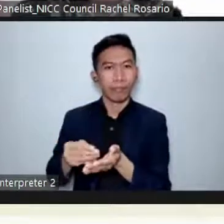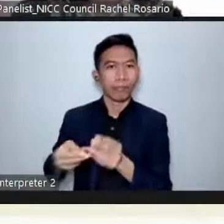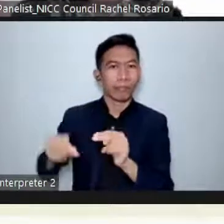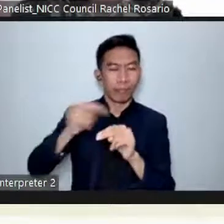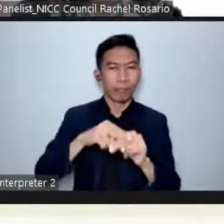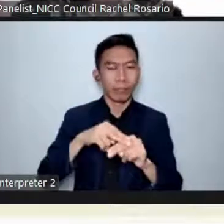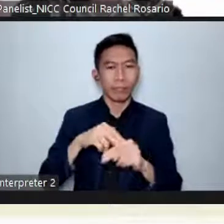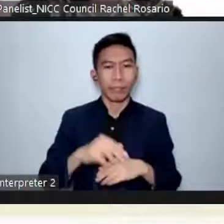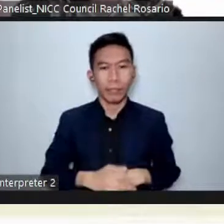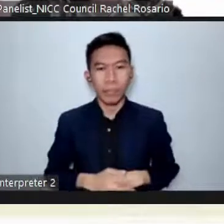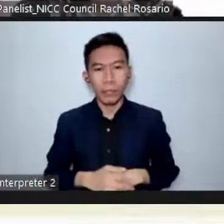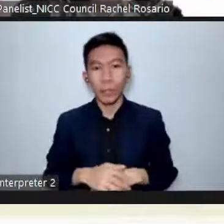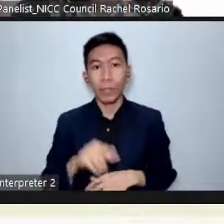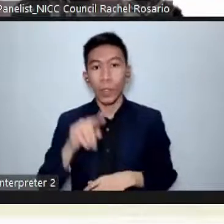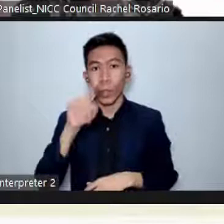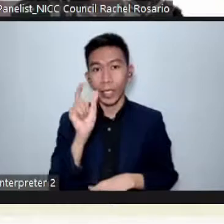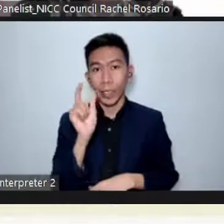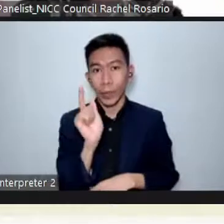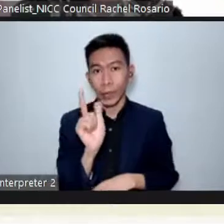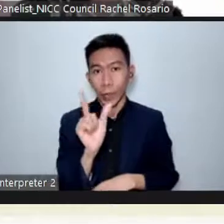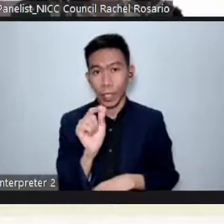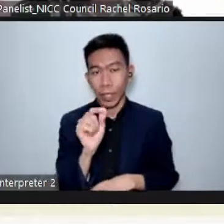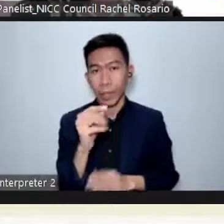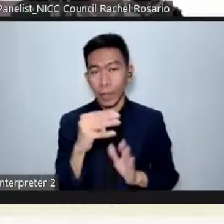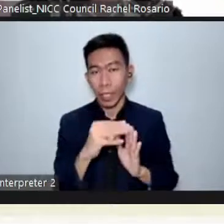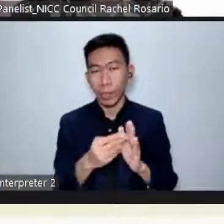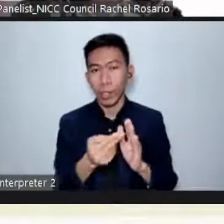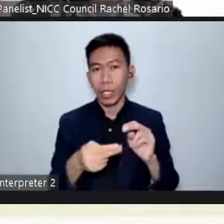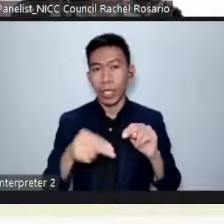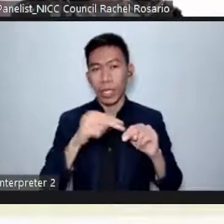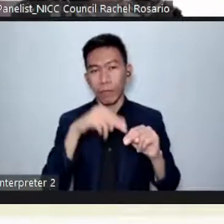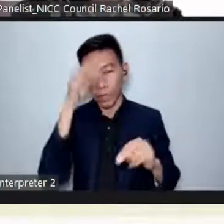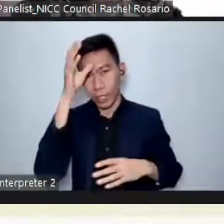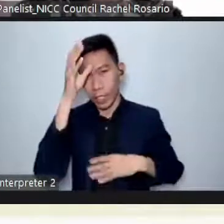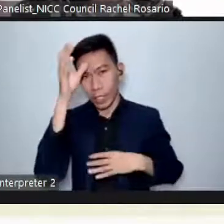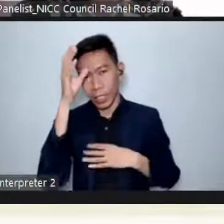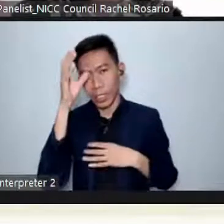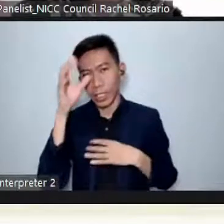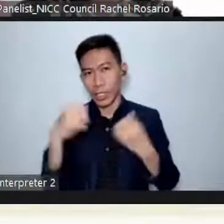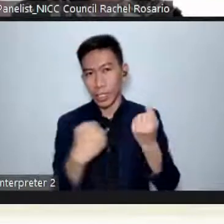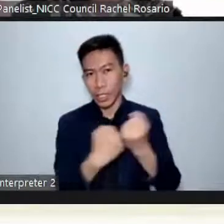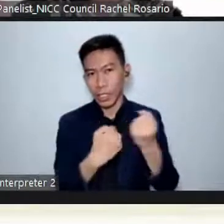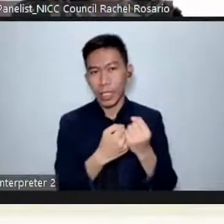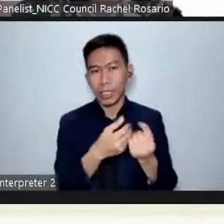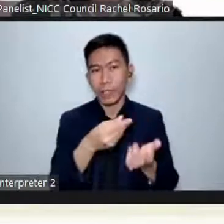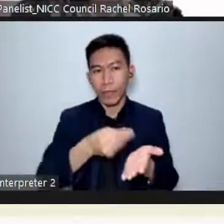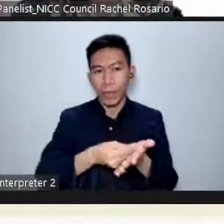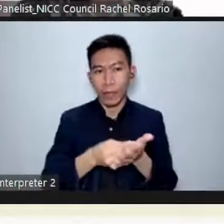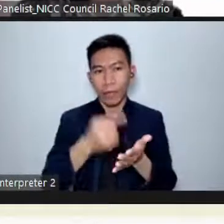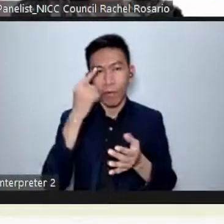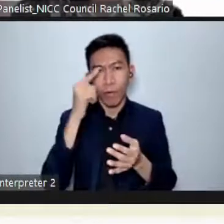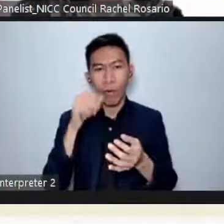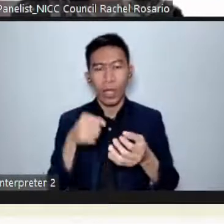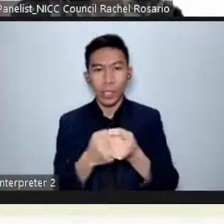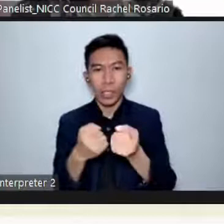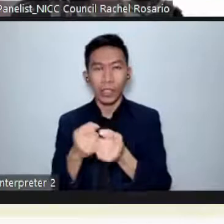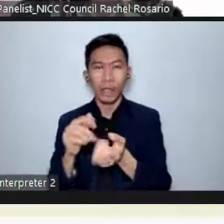additional budget of 120 million for the Cancer Assistance Fund. This is for the assistance for the treatment of